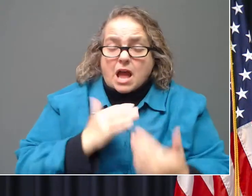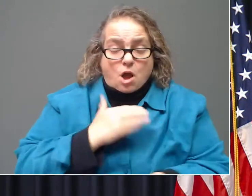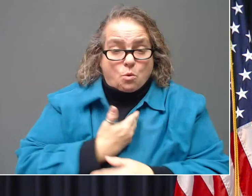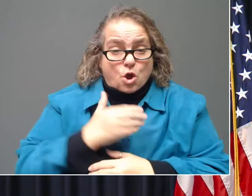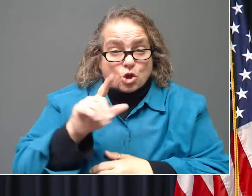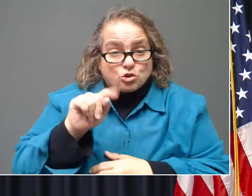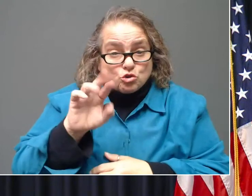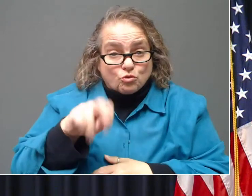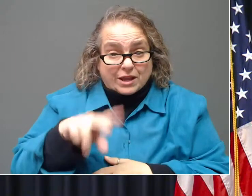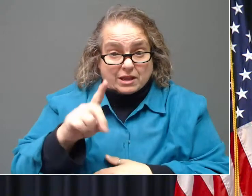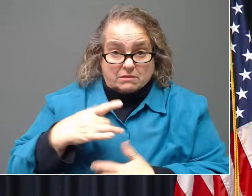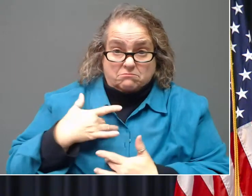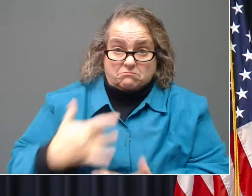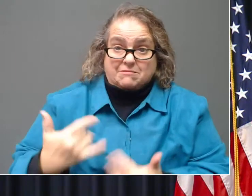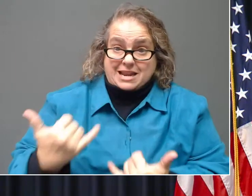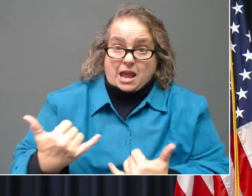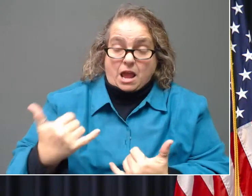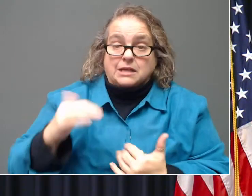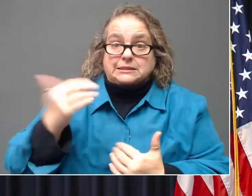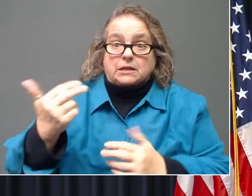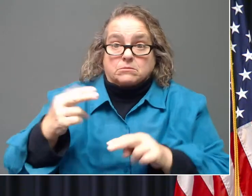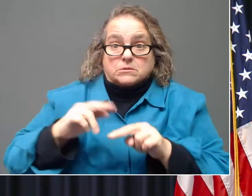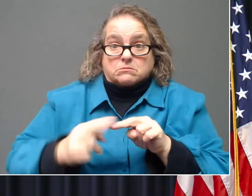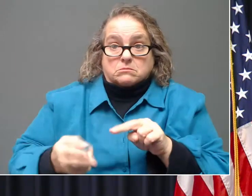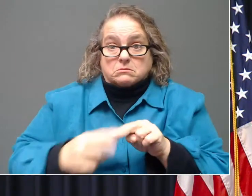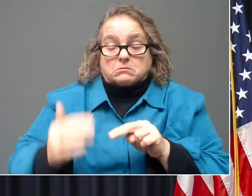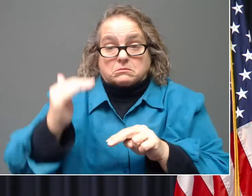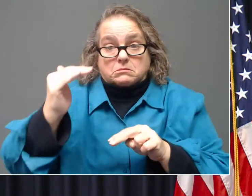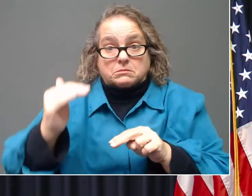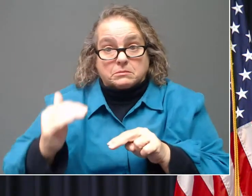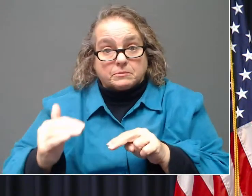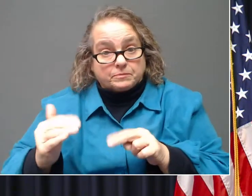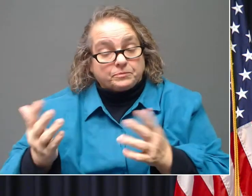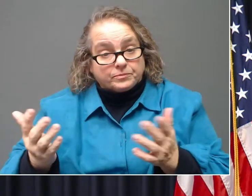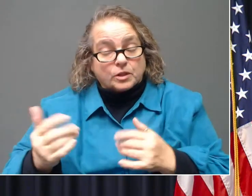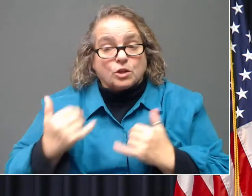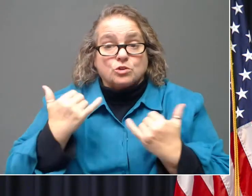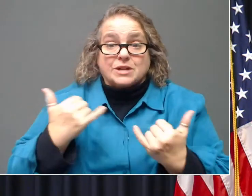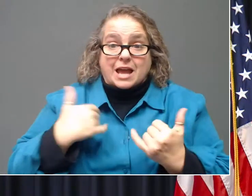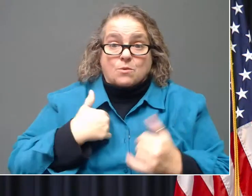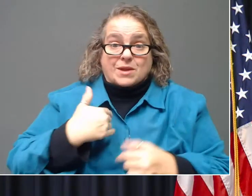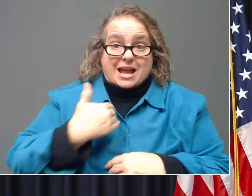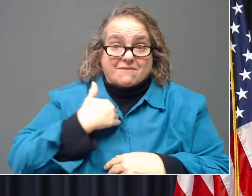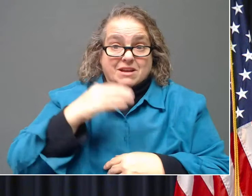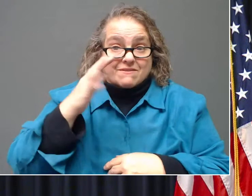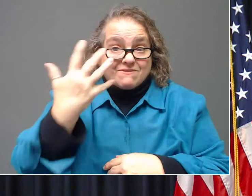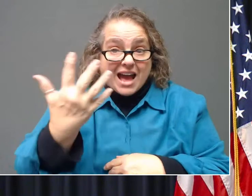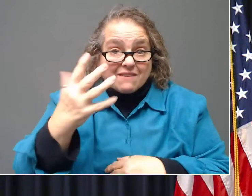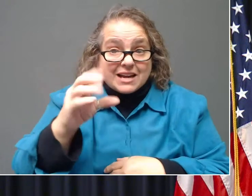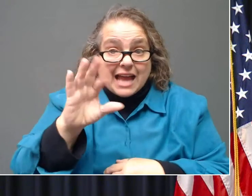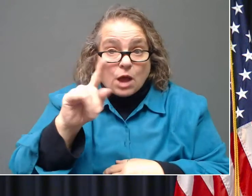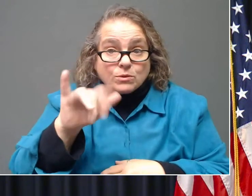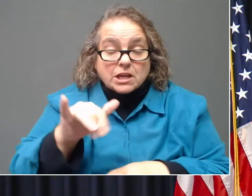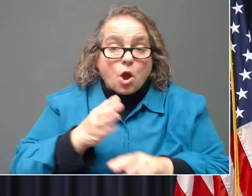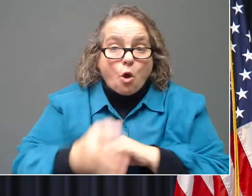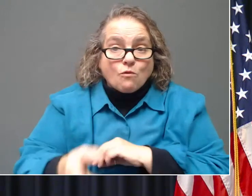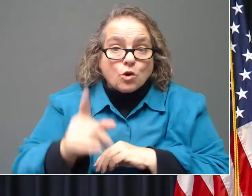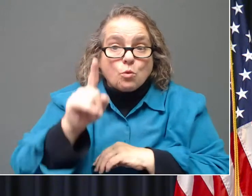direction. Today we have 5 counties with over 100 cases, new cases: